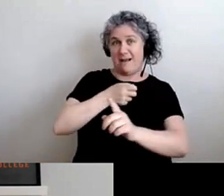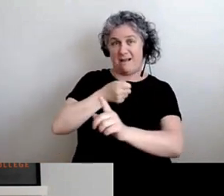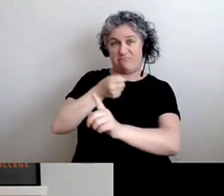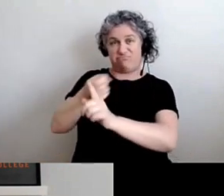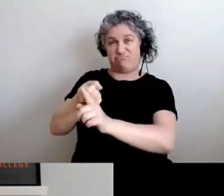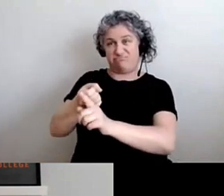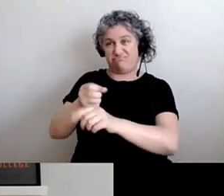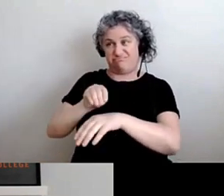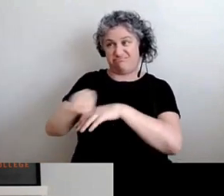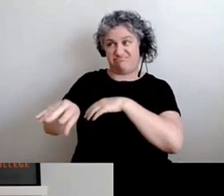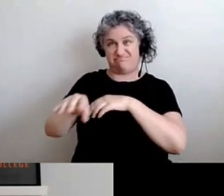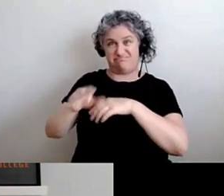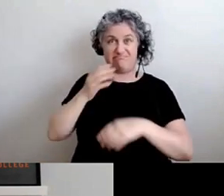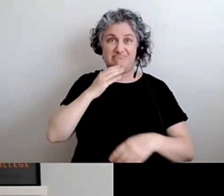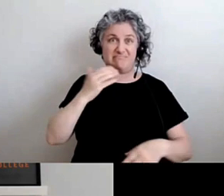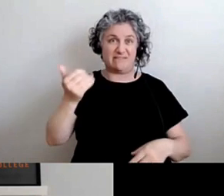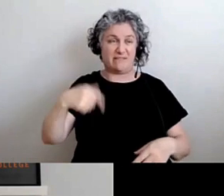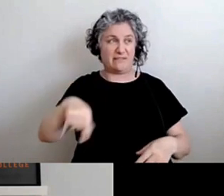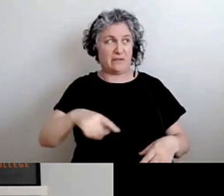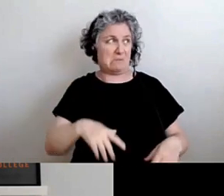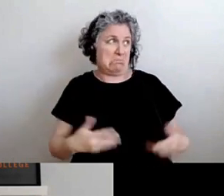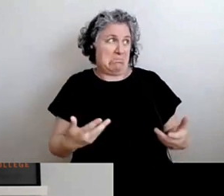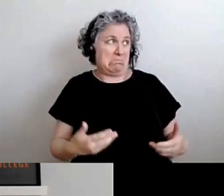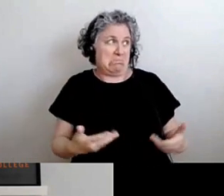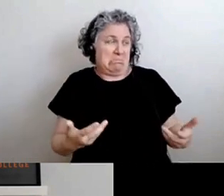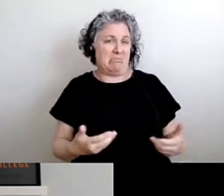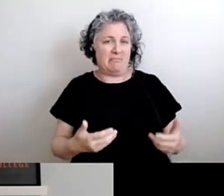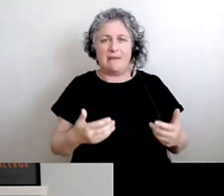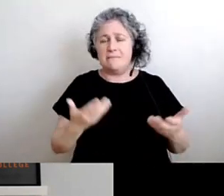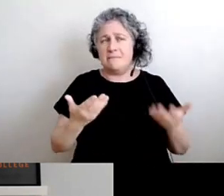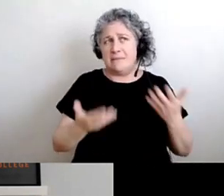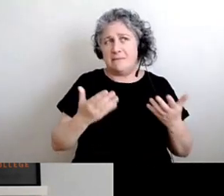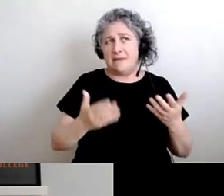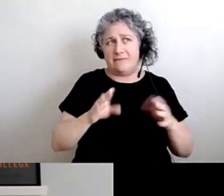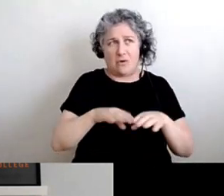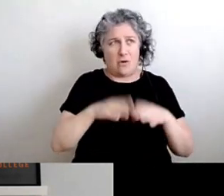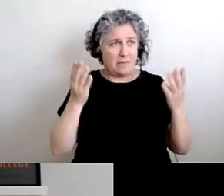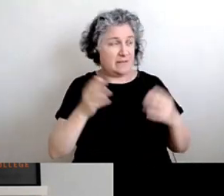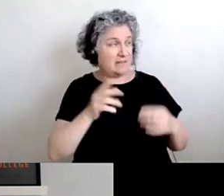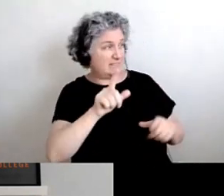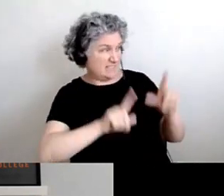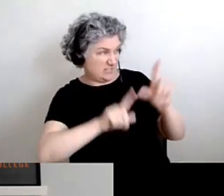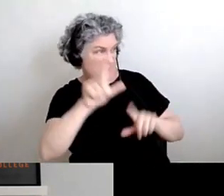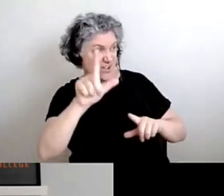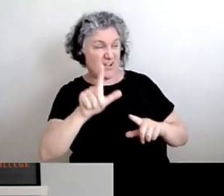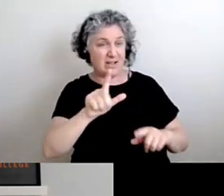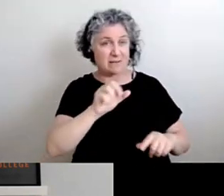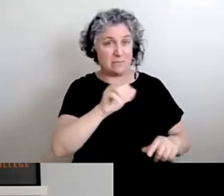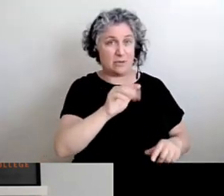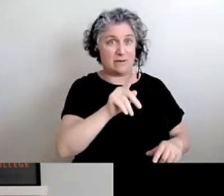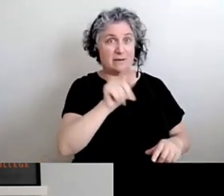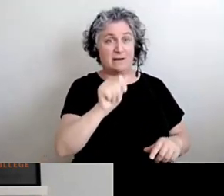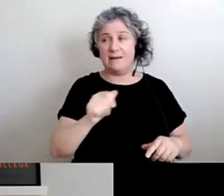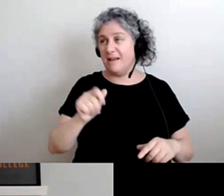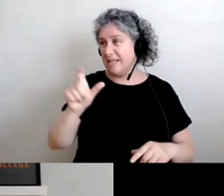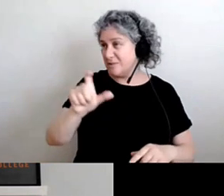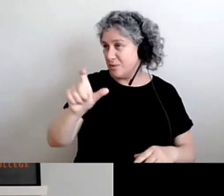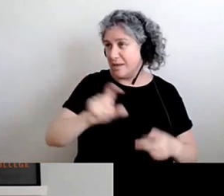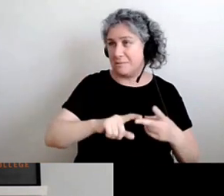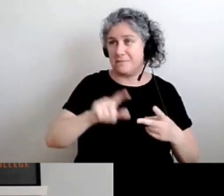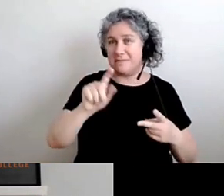15-year-olds. So woohoo, I might have to open up TikTok. yeah, TikTok or Instagram or